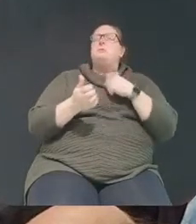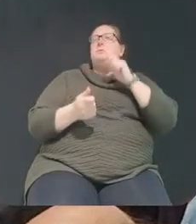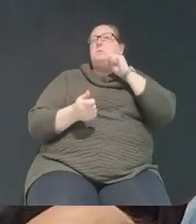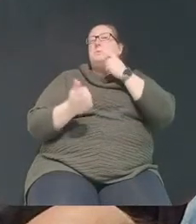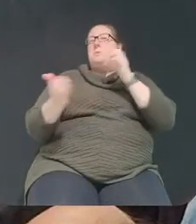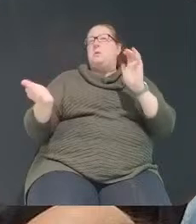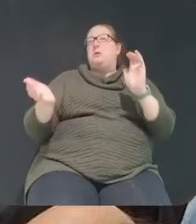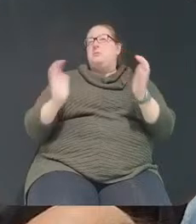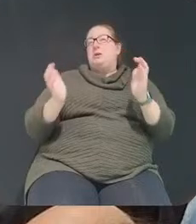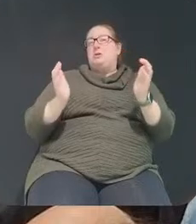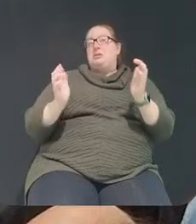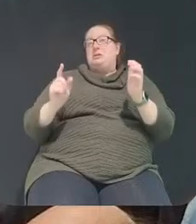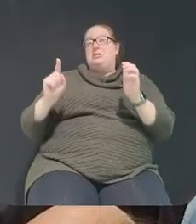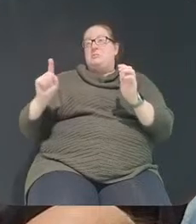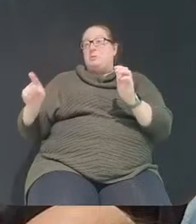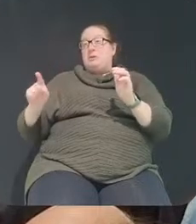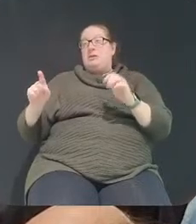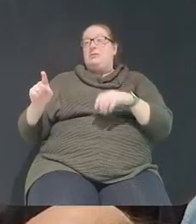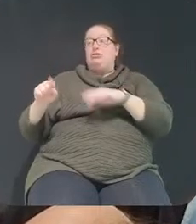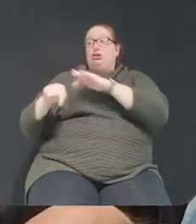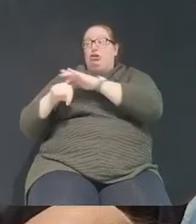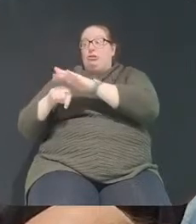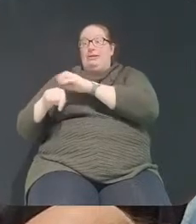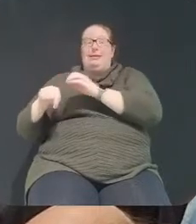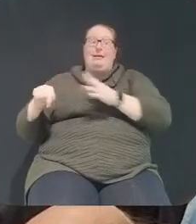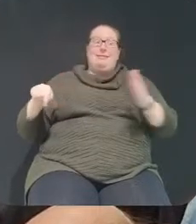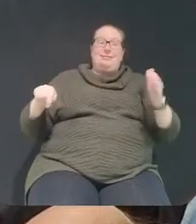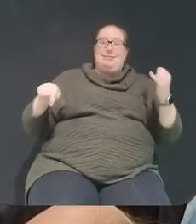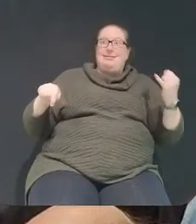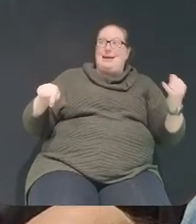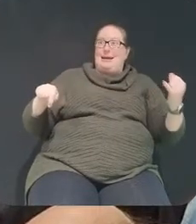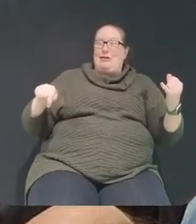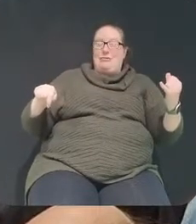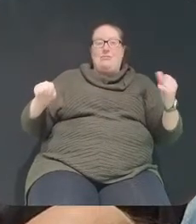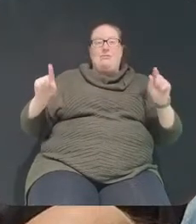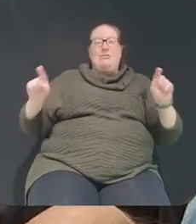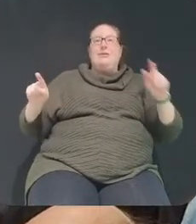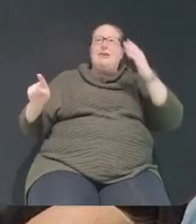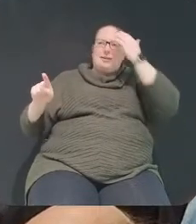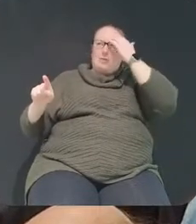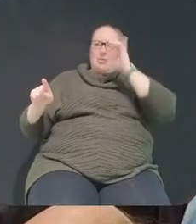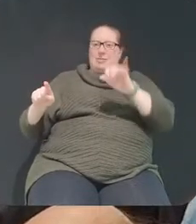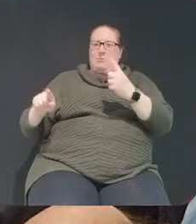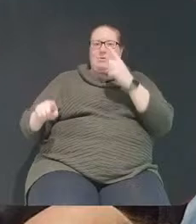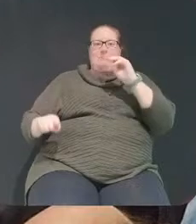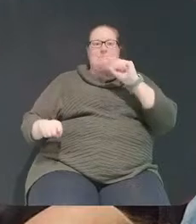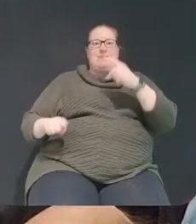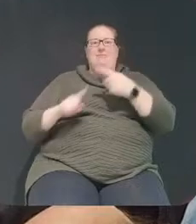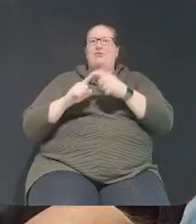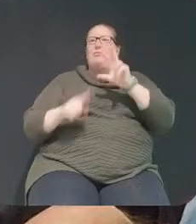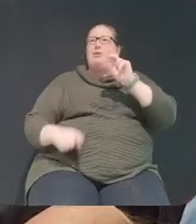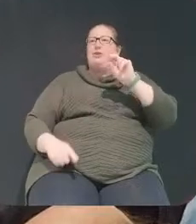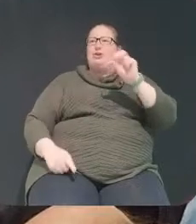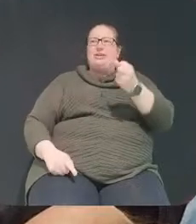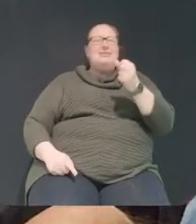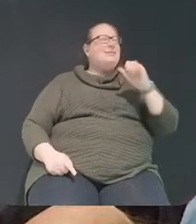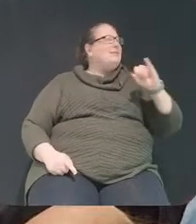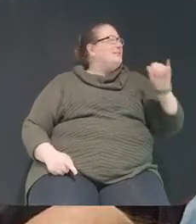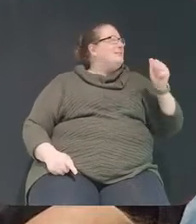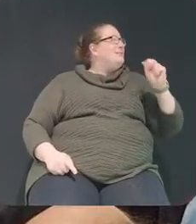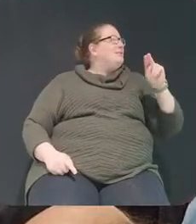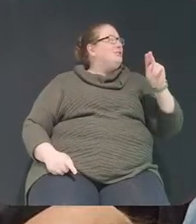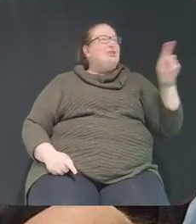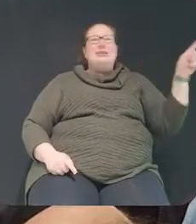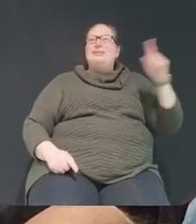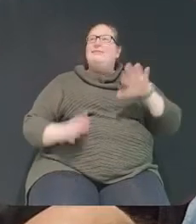between early and later, because I know that one map from the 30s, and then Jeanie found that cool thing in the Sanborn maps